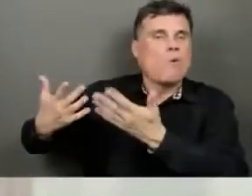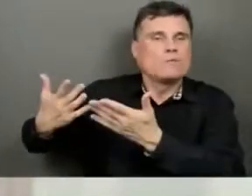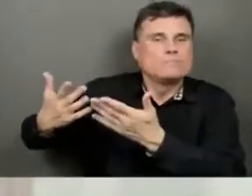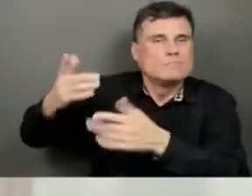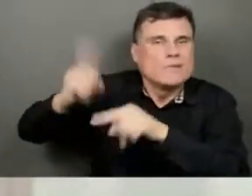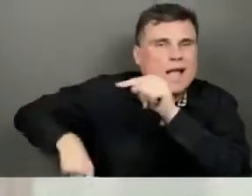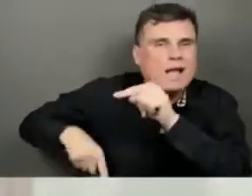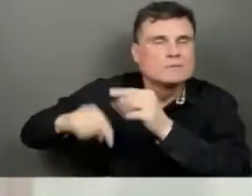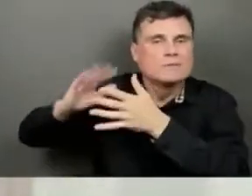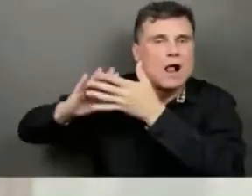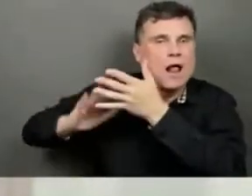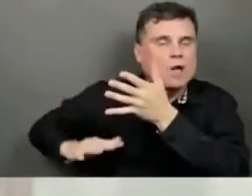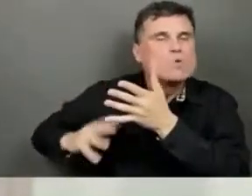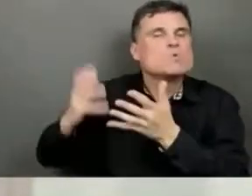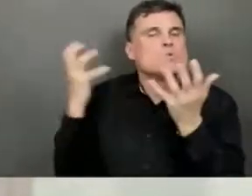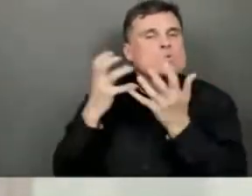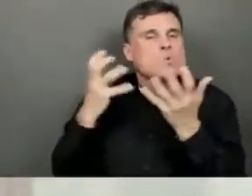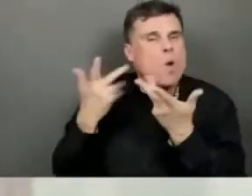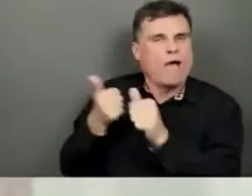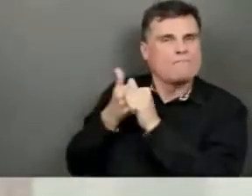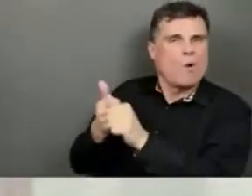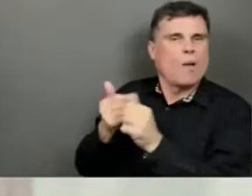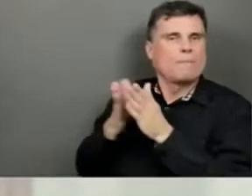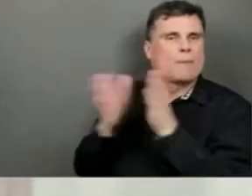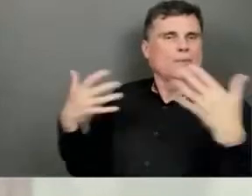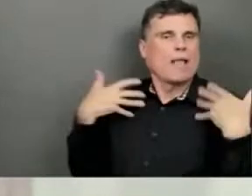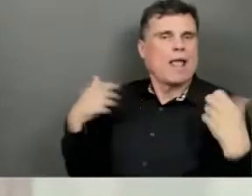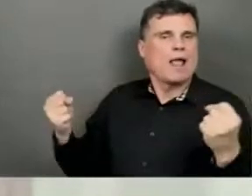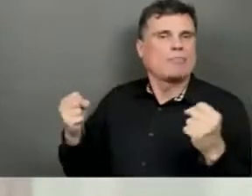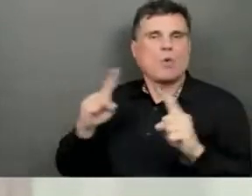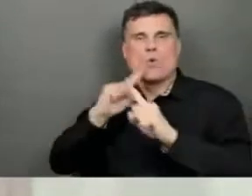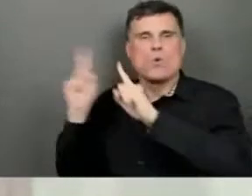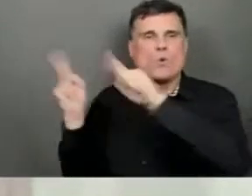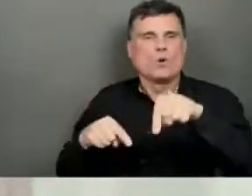getting vaccinated as the best protection you have.